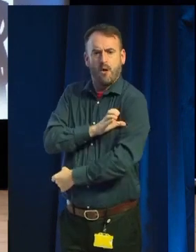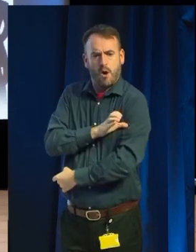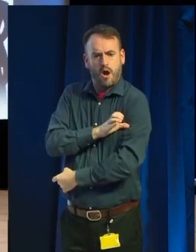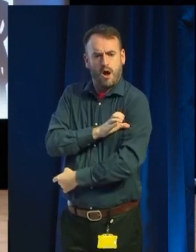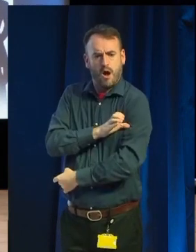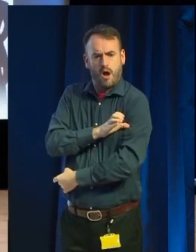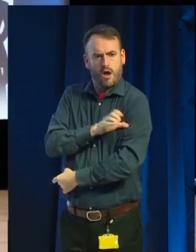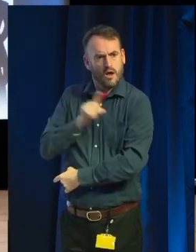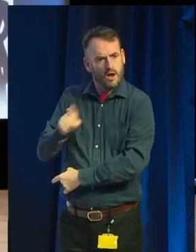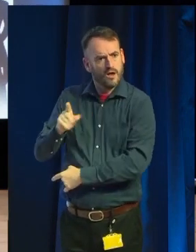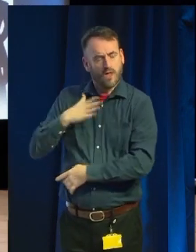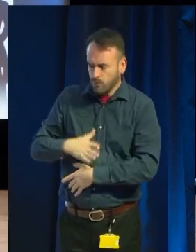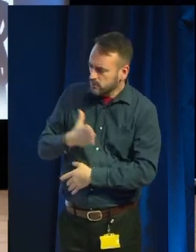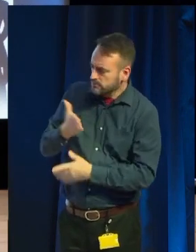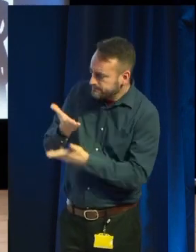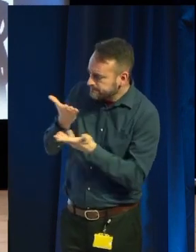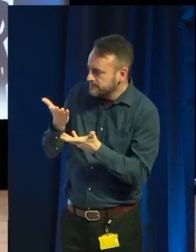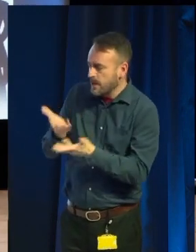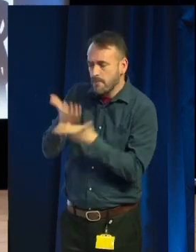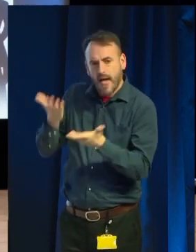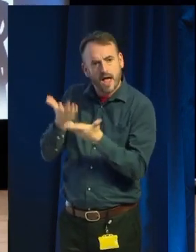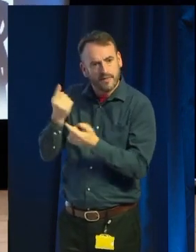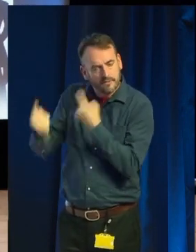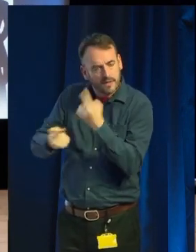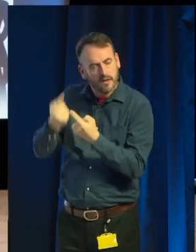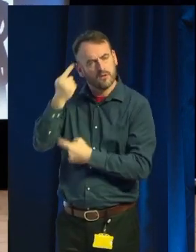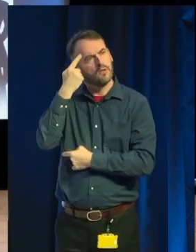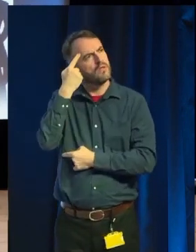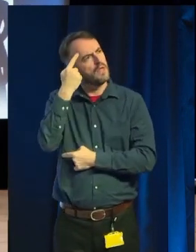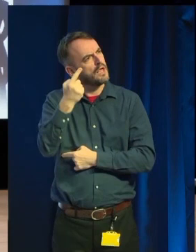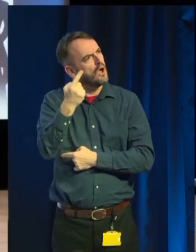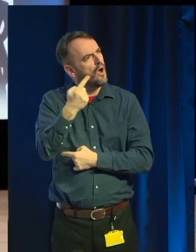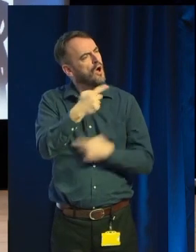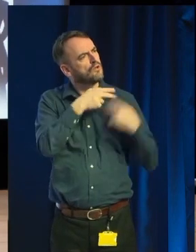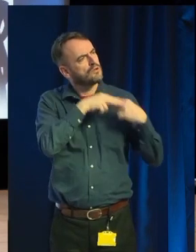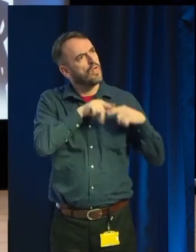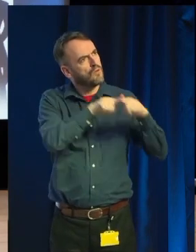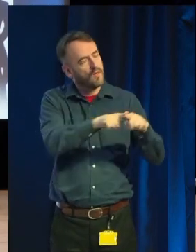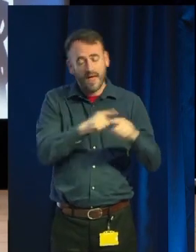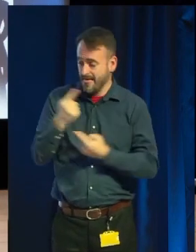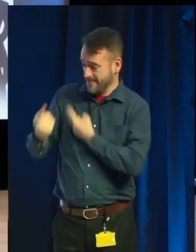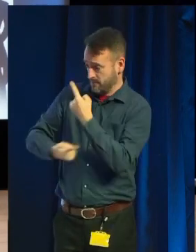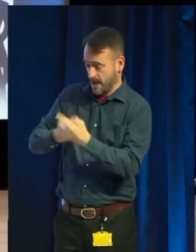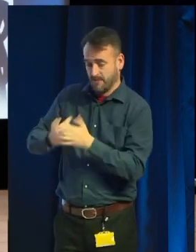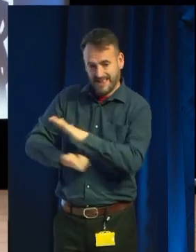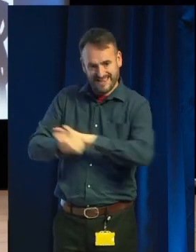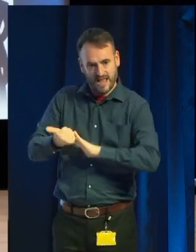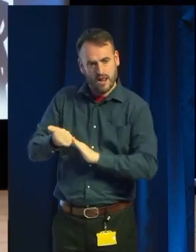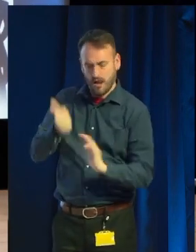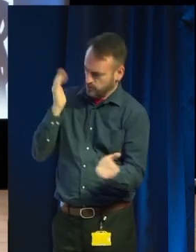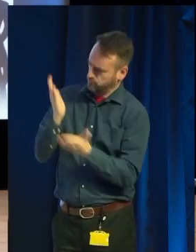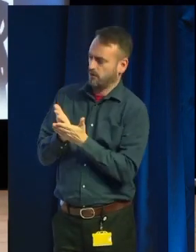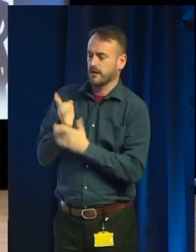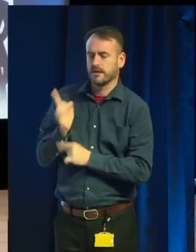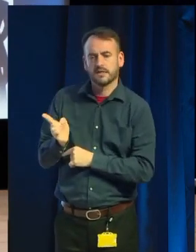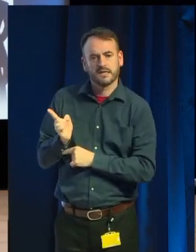to think outside of the box and to trust their own skills, which means that exploration